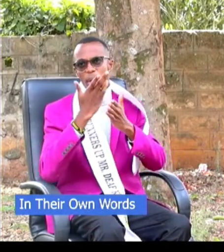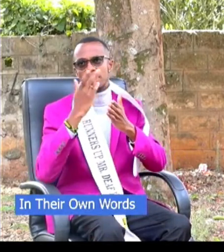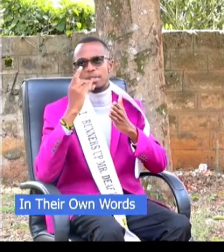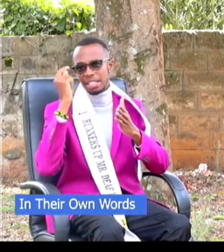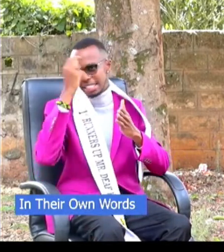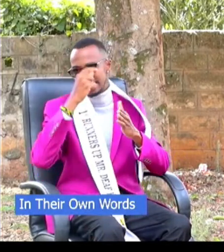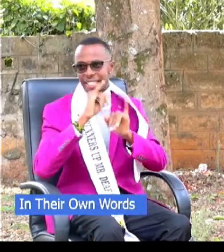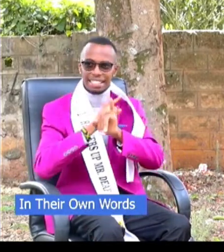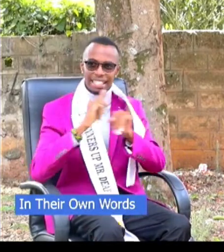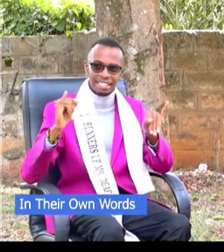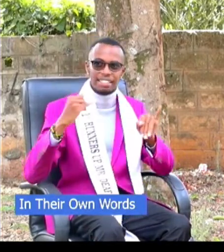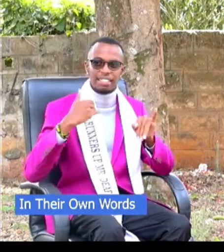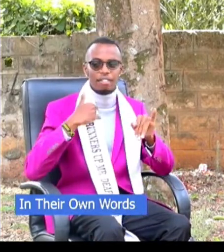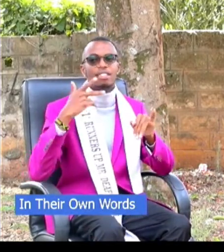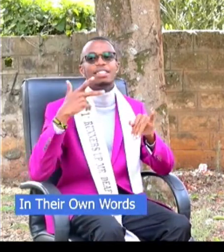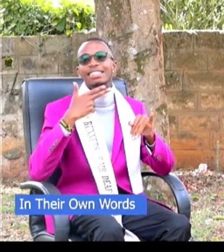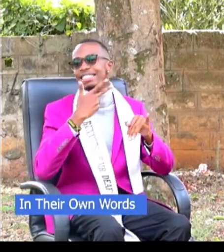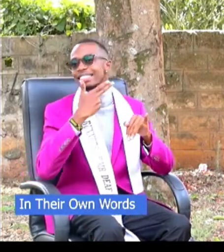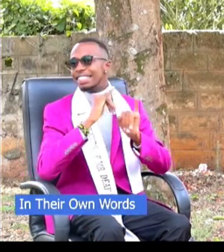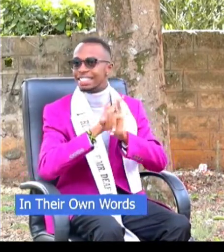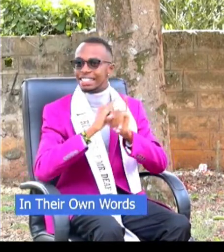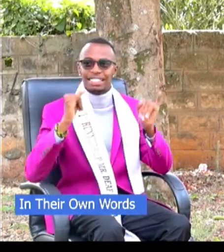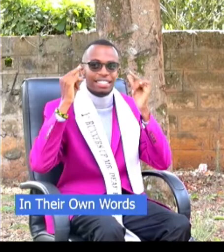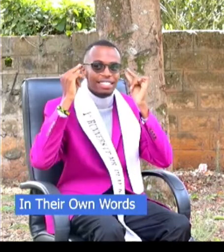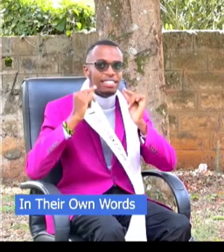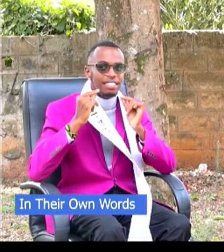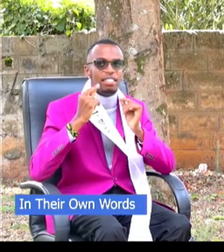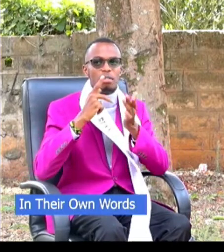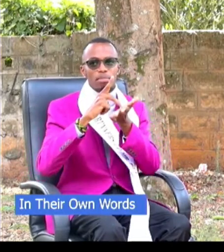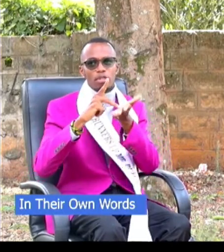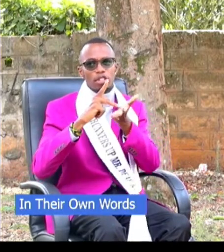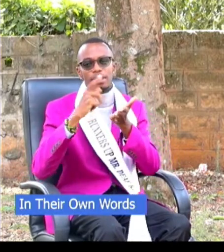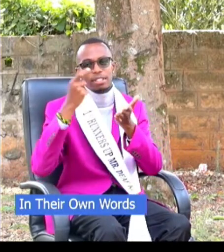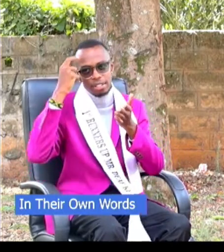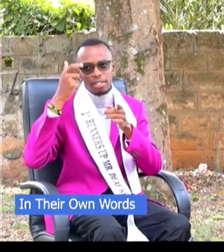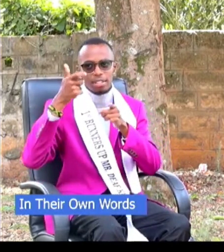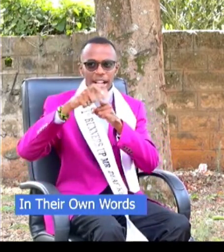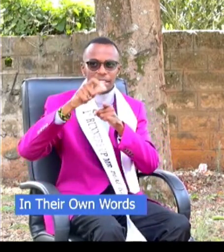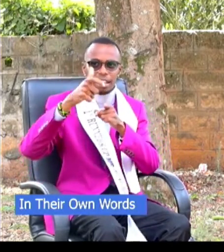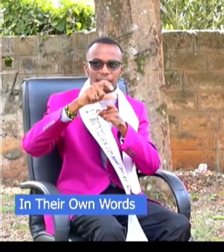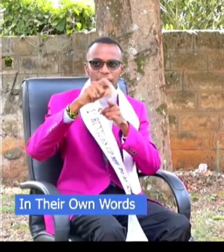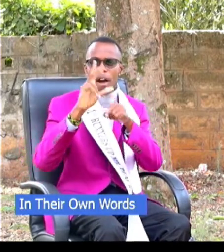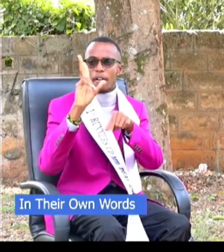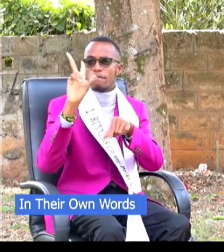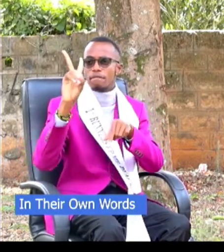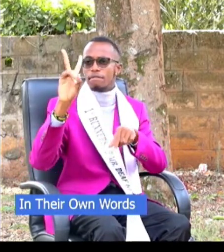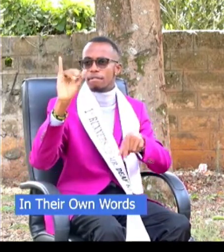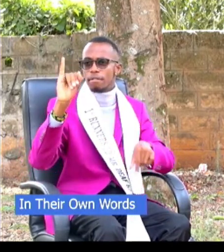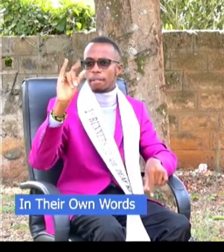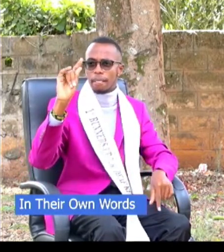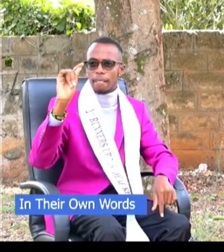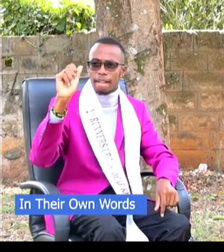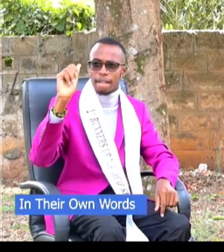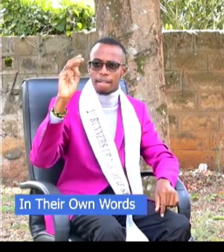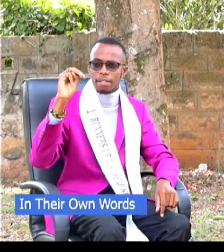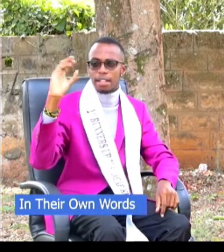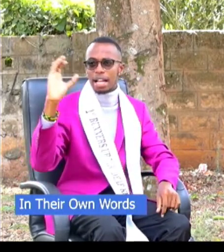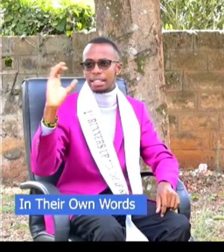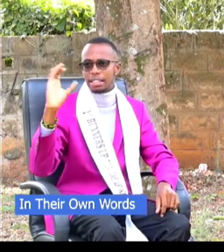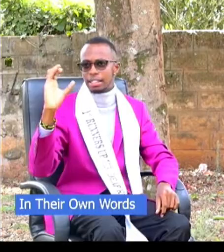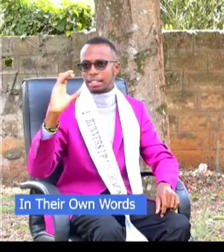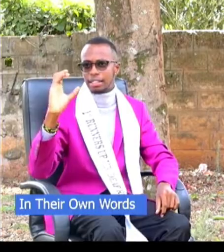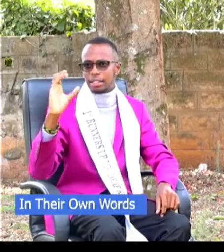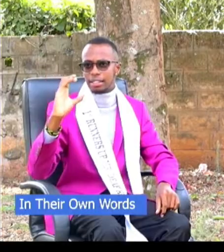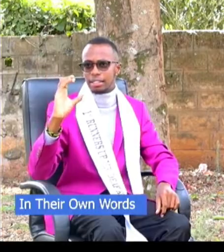For some, makeup is a must, but if you have a clean skin and you have a good shaving and you have